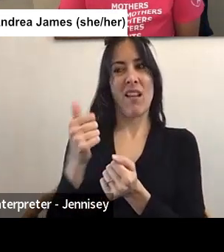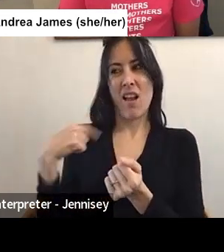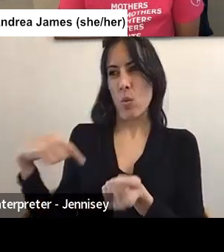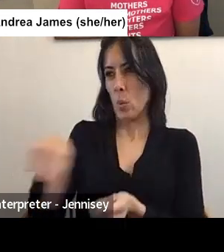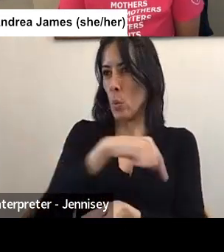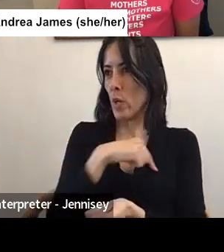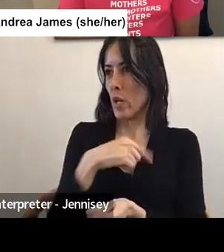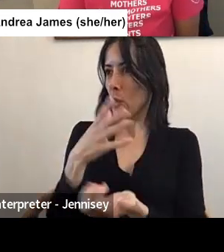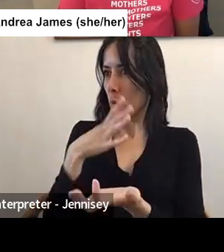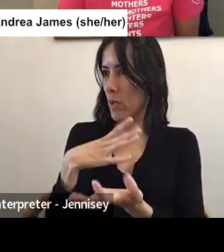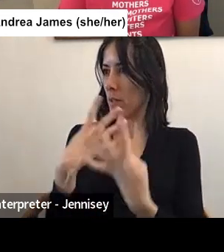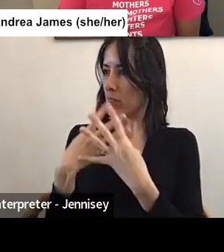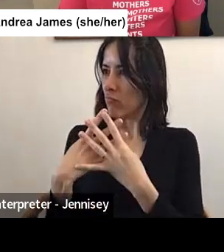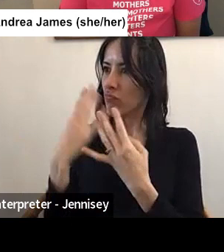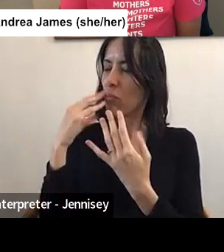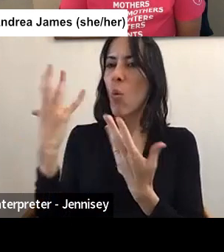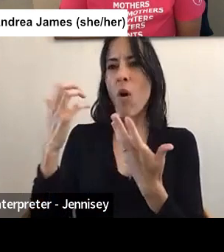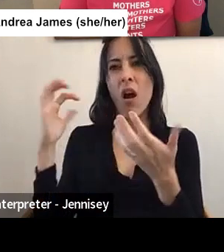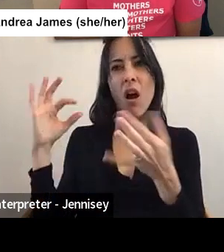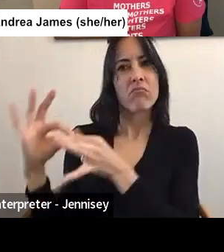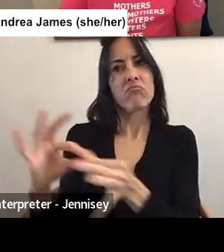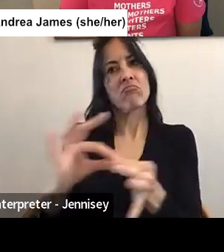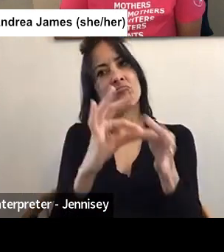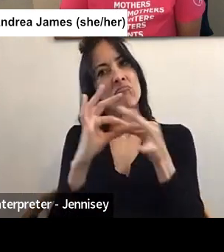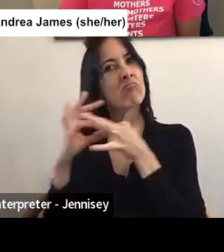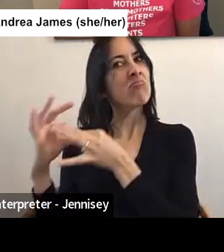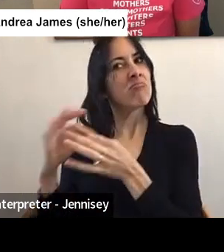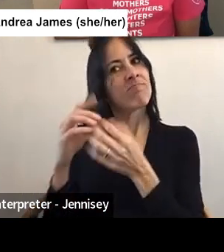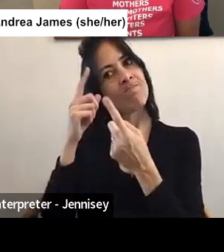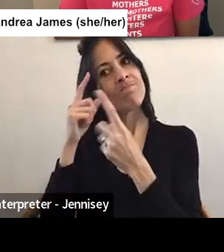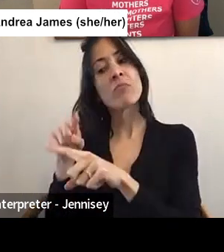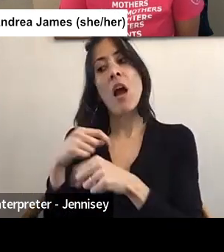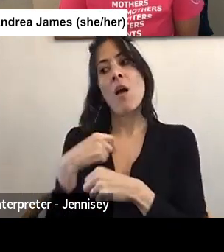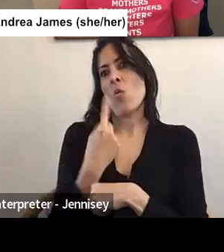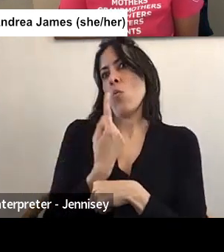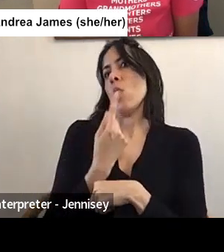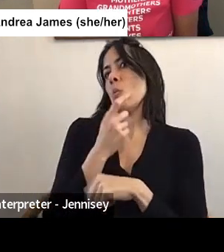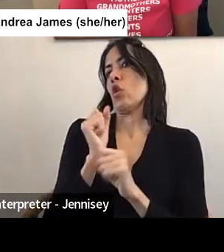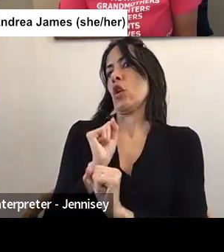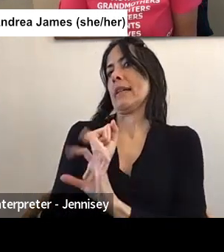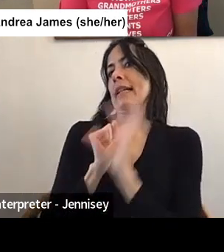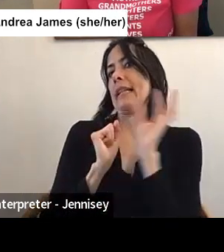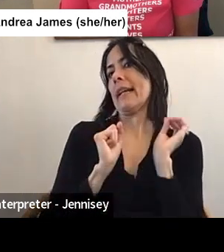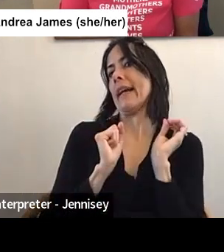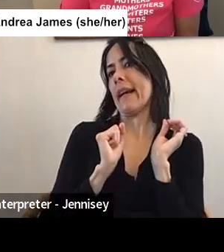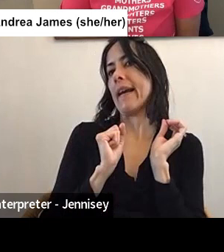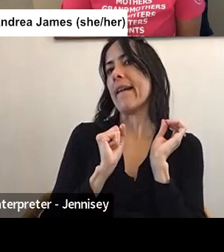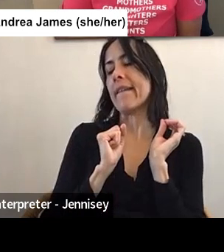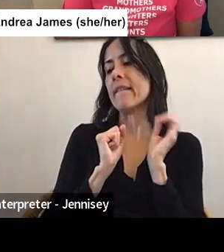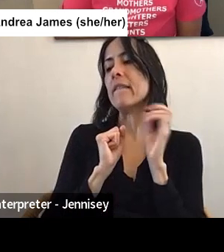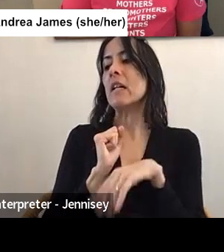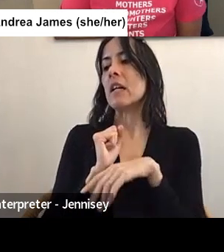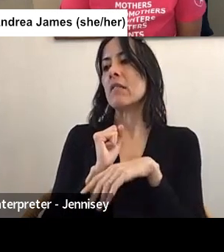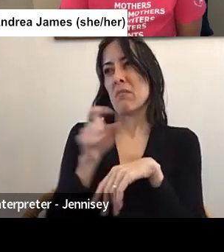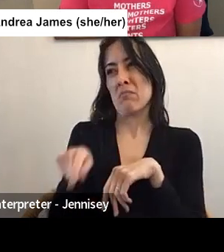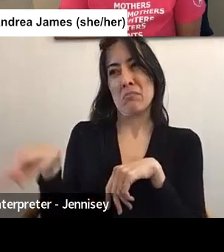incarcerated women. We did do that. I was the only one at the time who was allowed to leave the prison. I was organizing with women who literally had been in